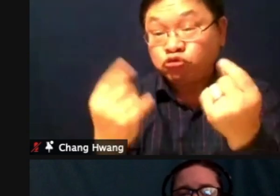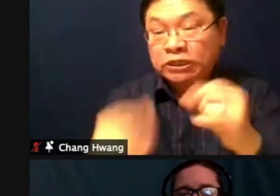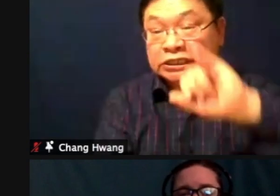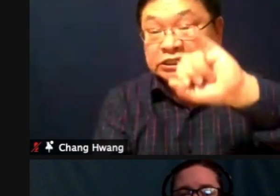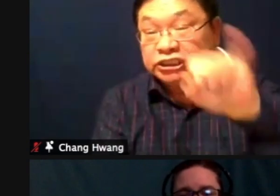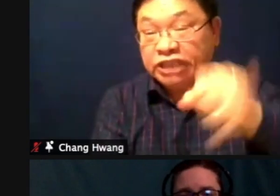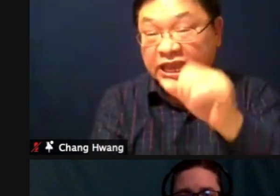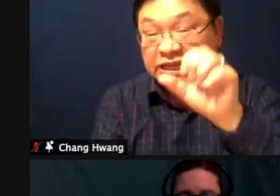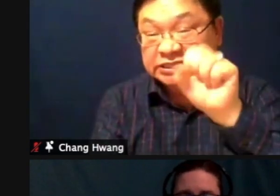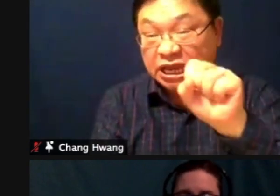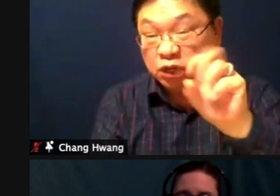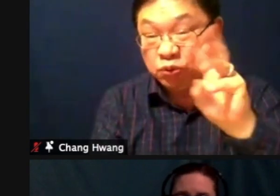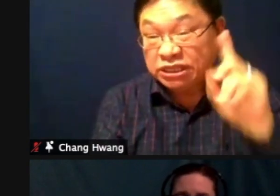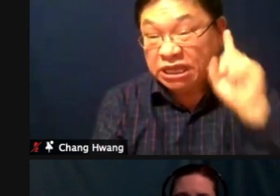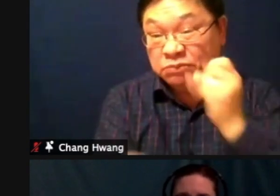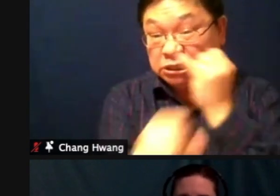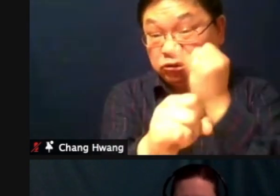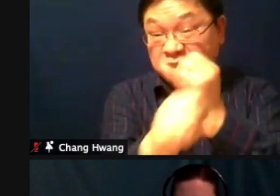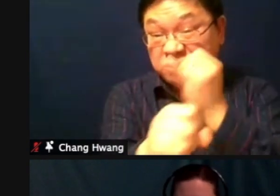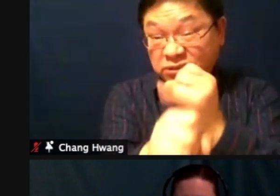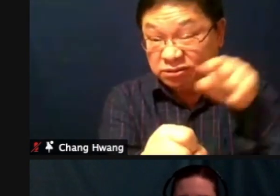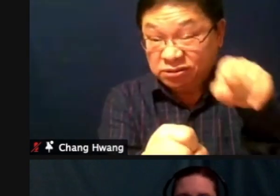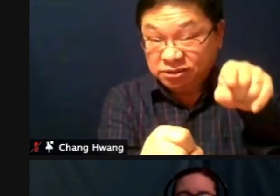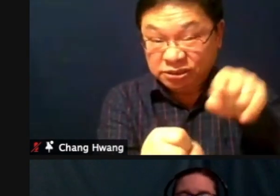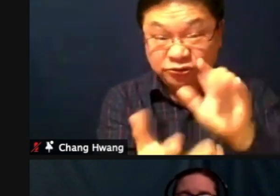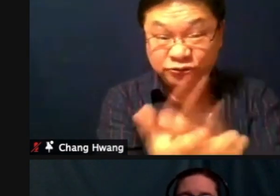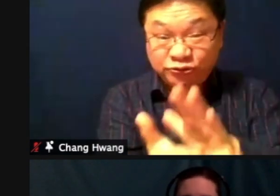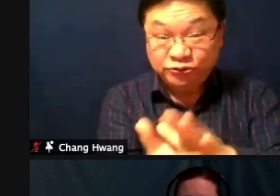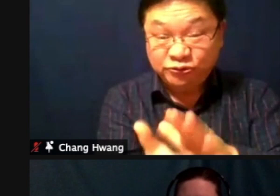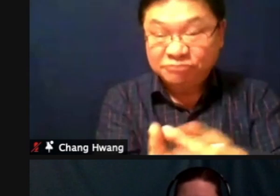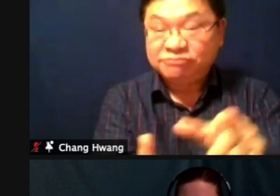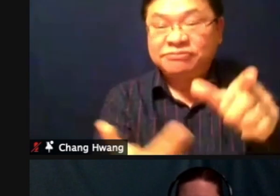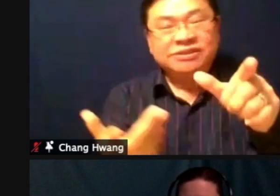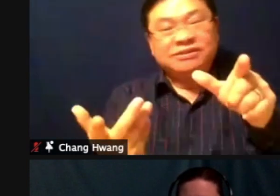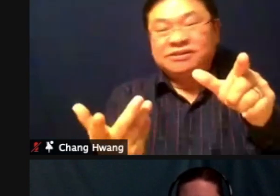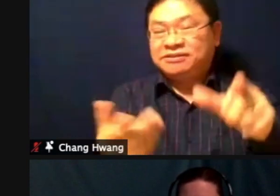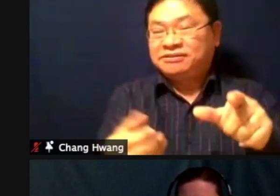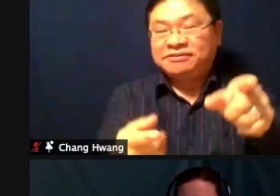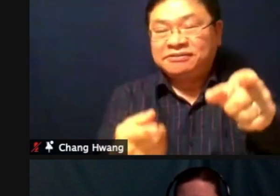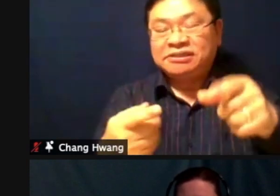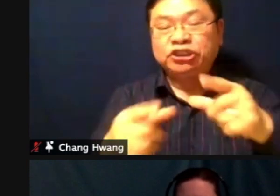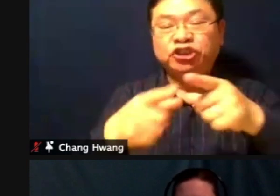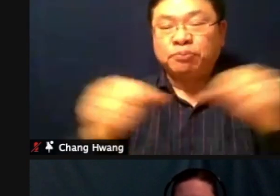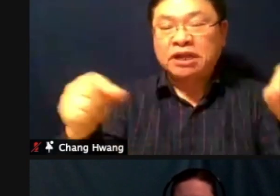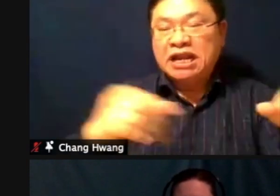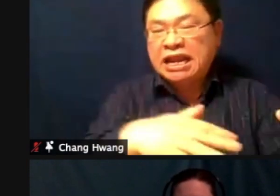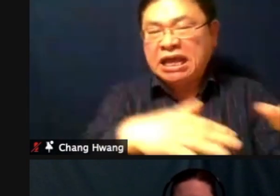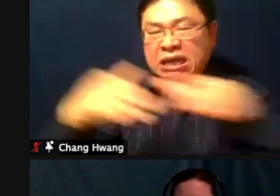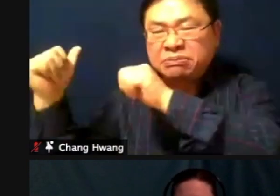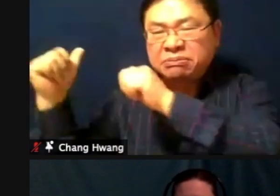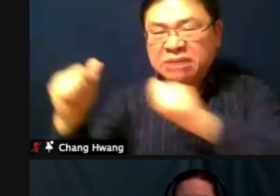for democracy. We had voting then. At the Deaf Residential School, JSW,